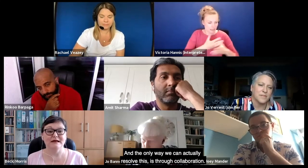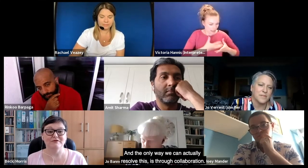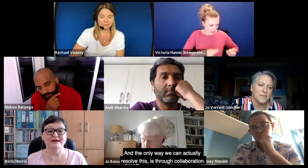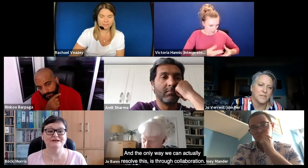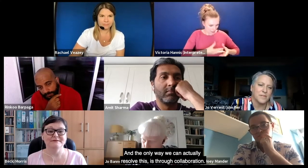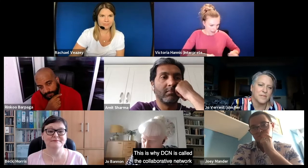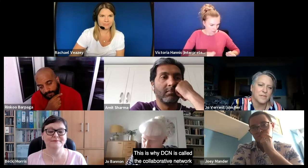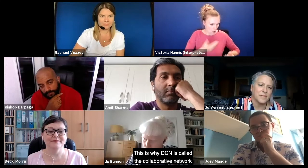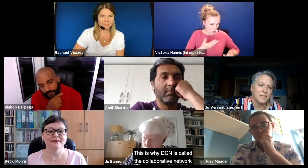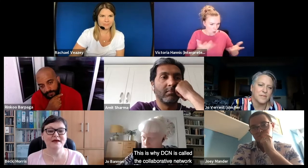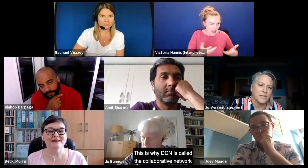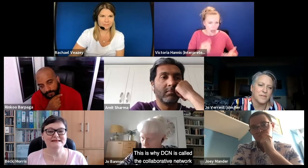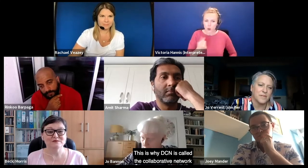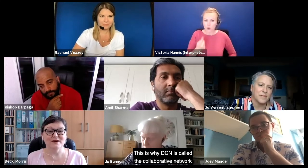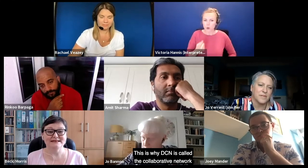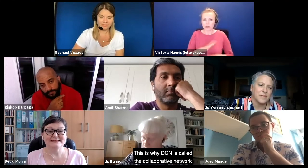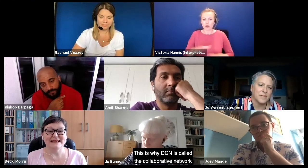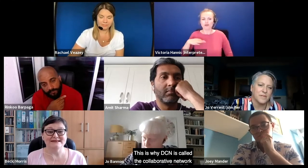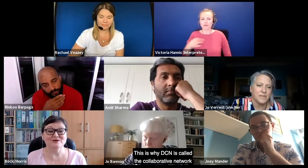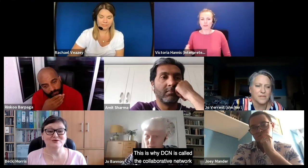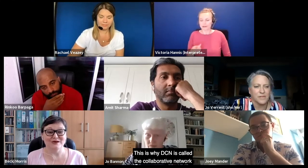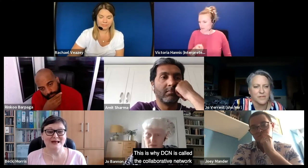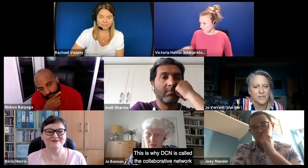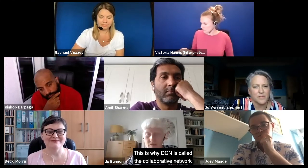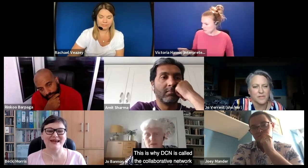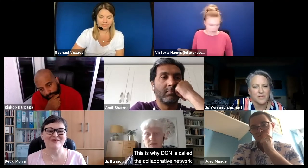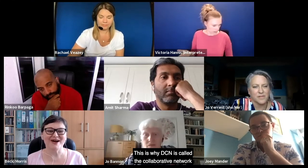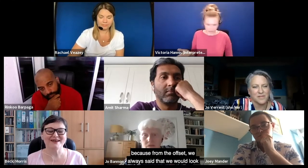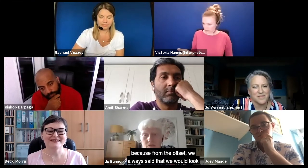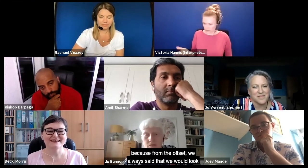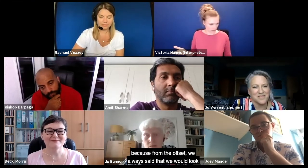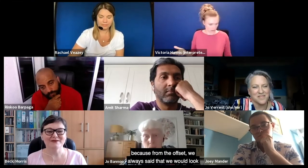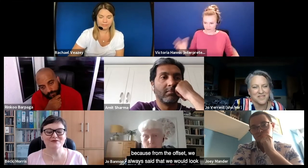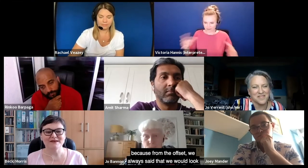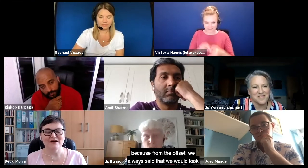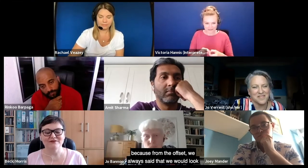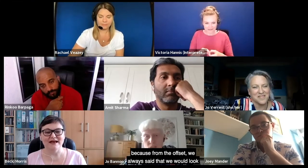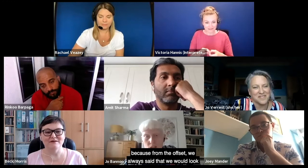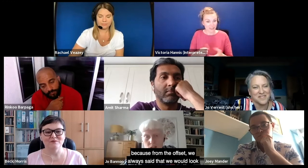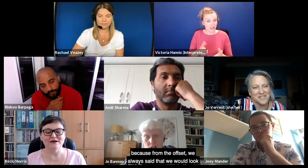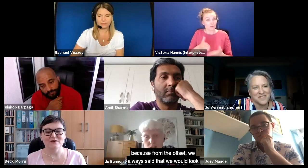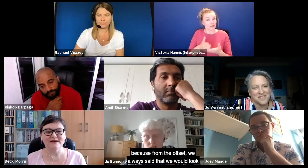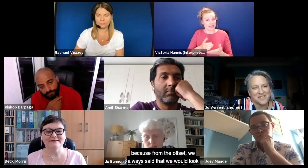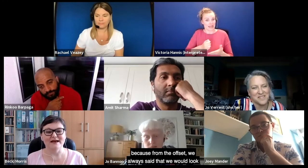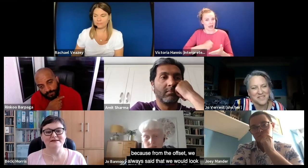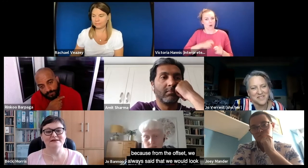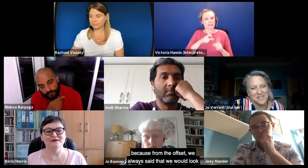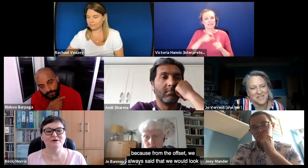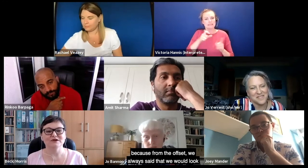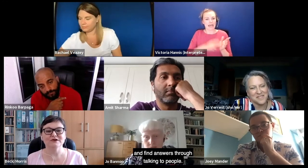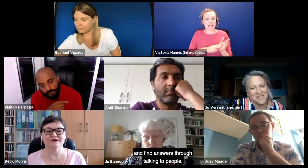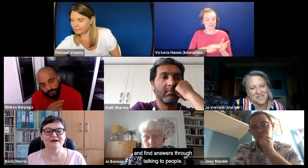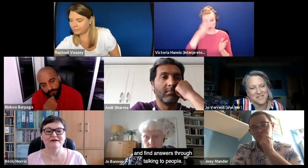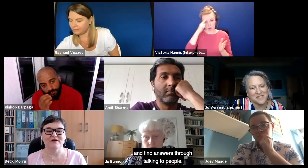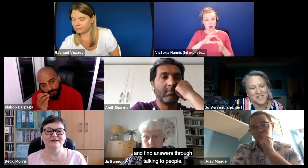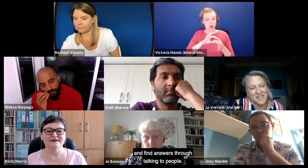through collaboration. This is why DCN is called the Collaborative Network, because from the offset, we always said that we